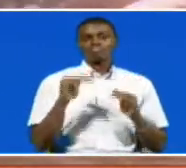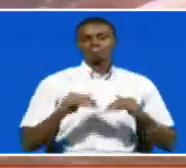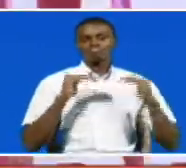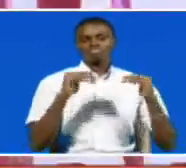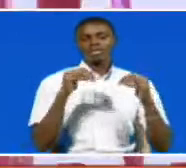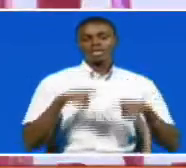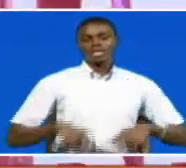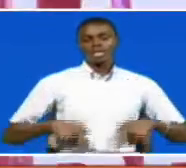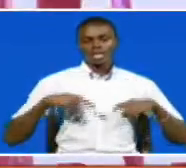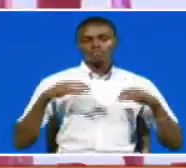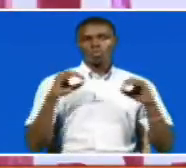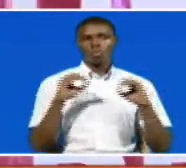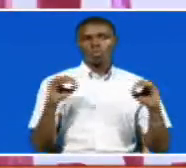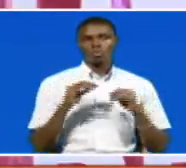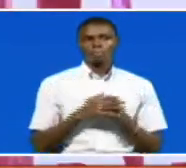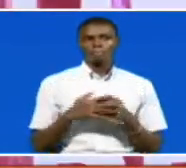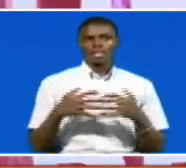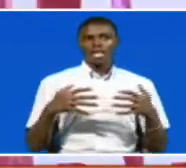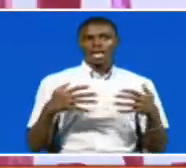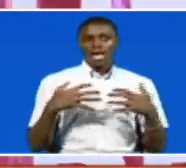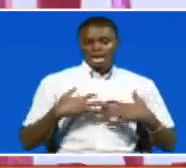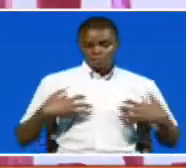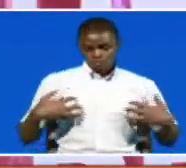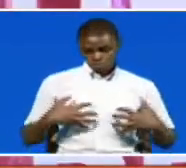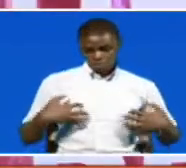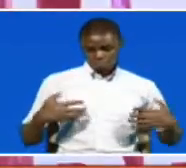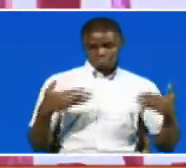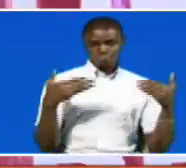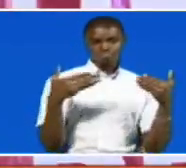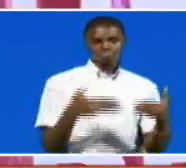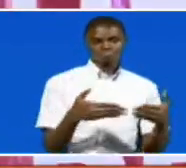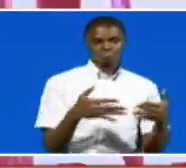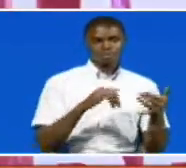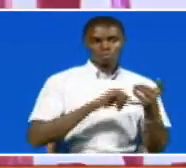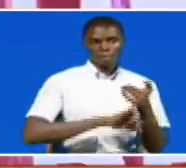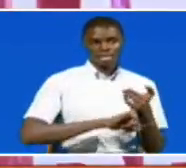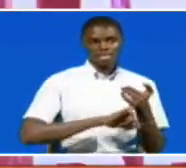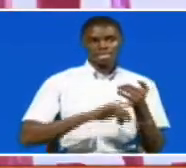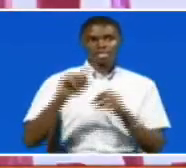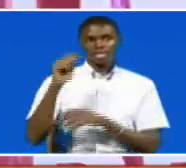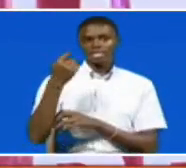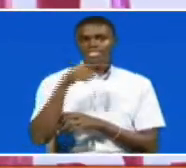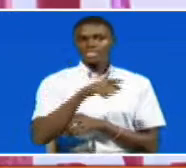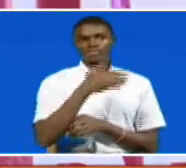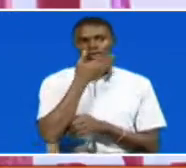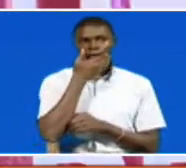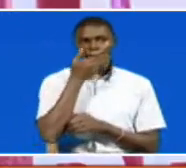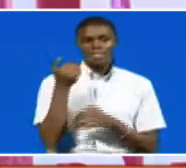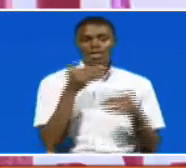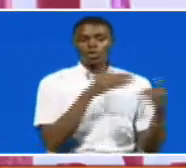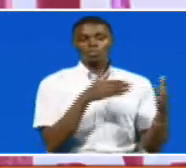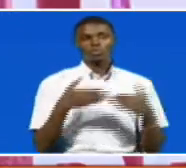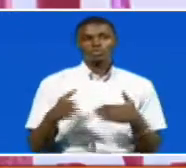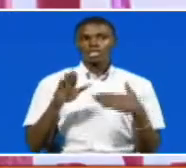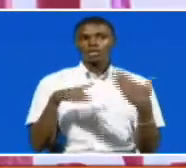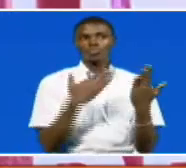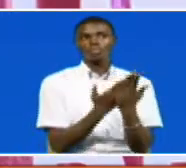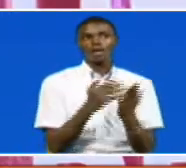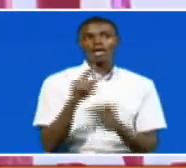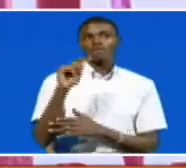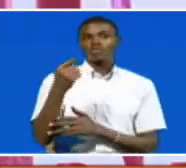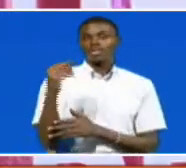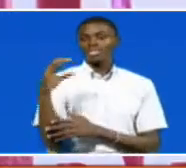in life. Refugee akifanya ndoa na Mkenya, inamaanisha kwamba yeye ako in a better opportunity to apply for